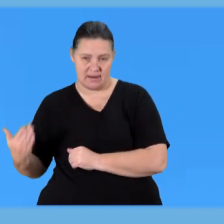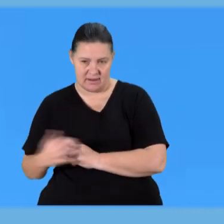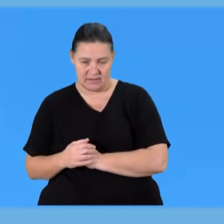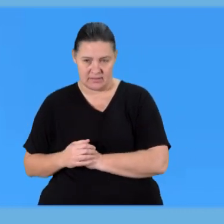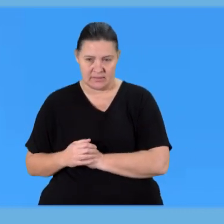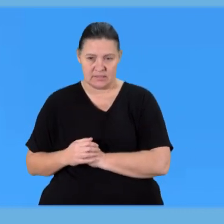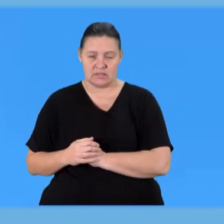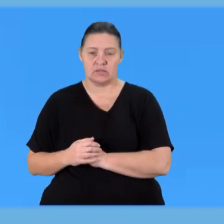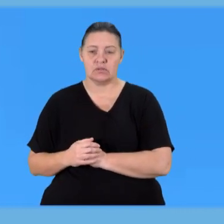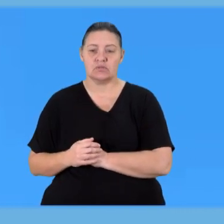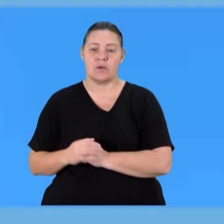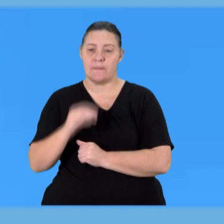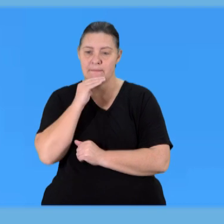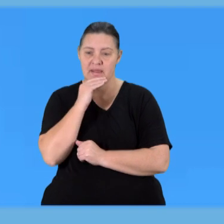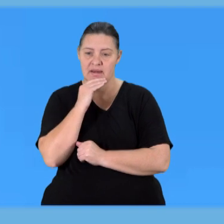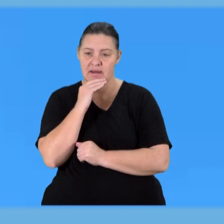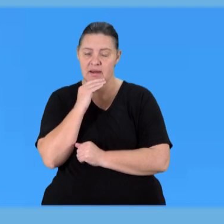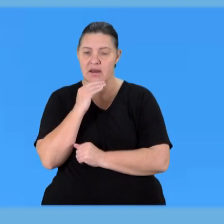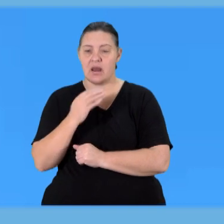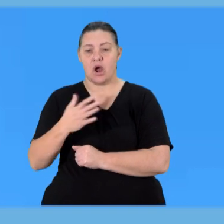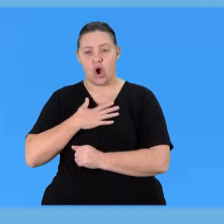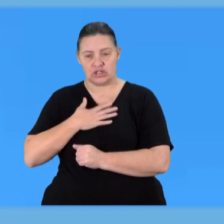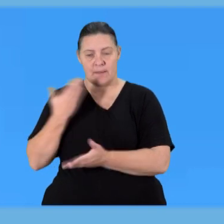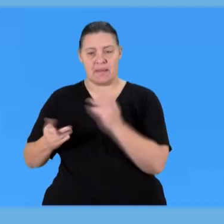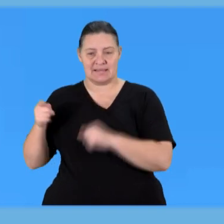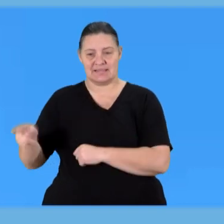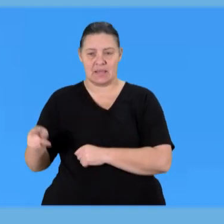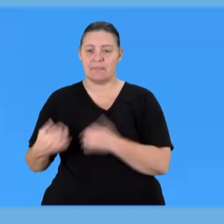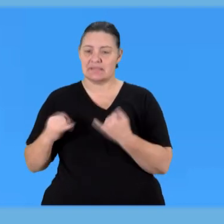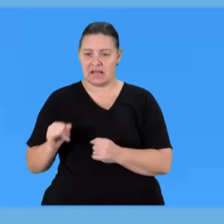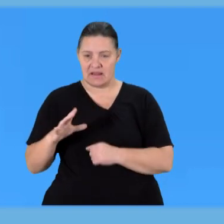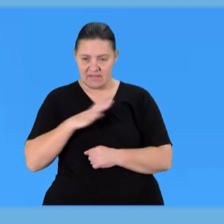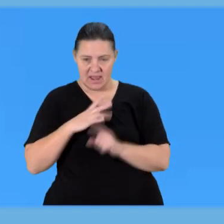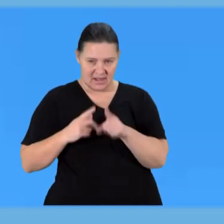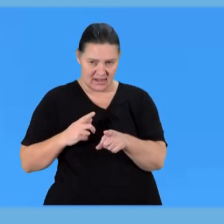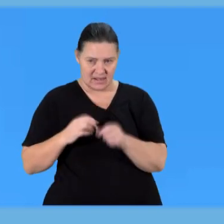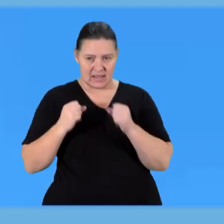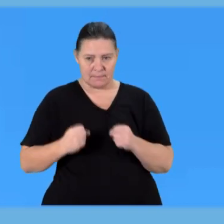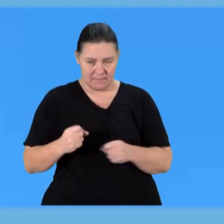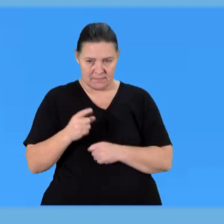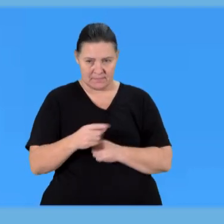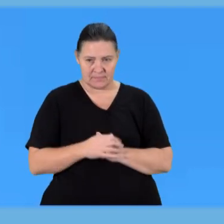on the right-hand side. So the oxygen is balanced, which means this is still fine. I can keep